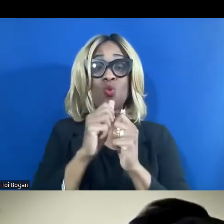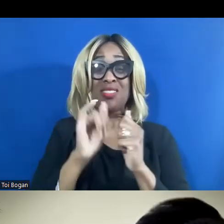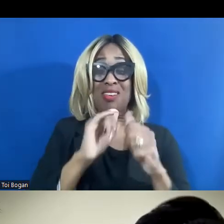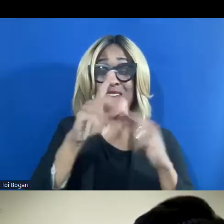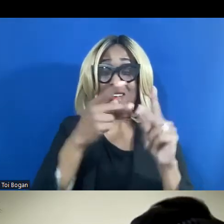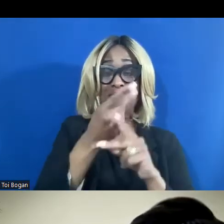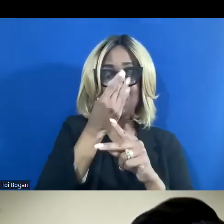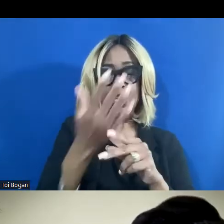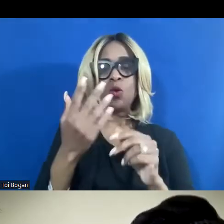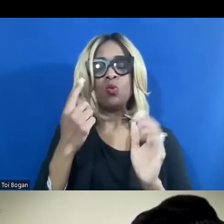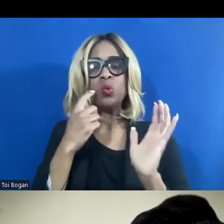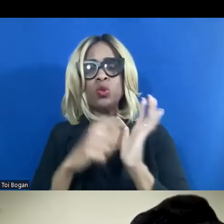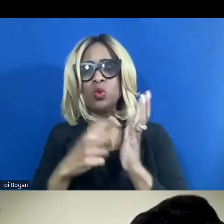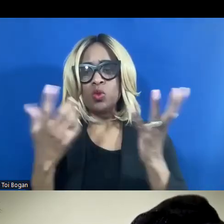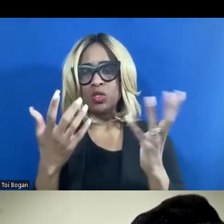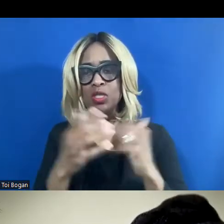see a